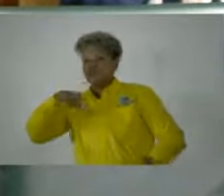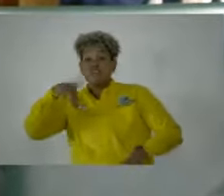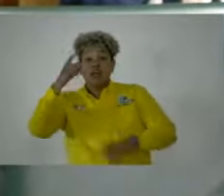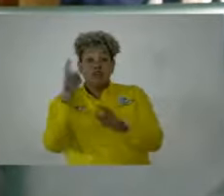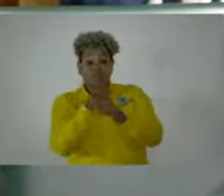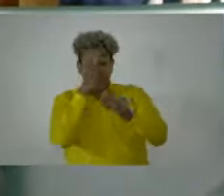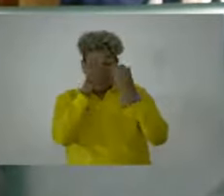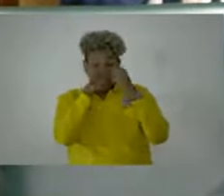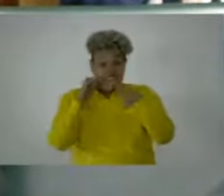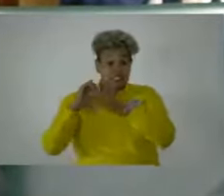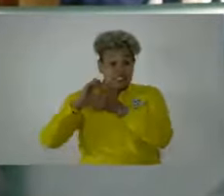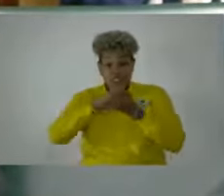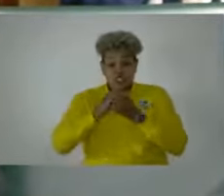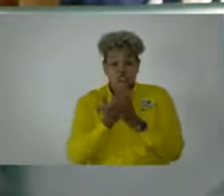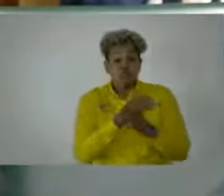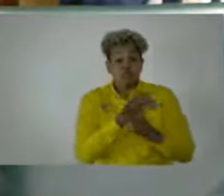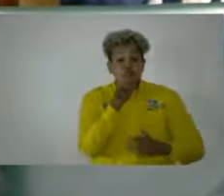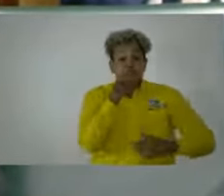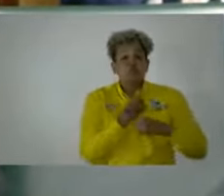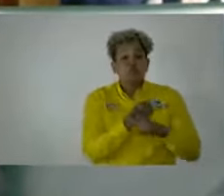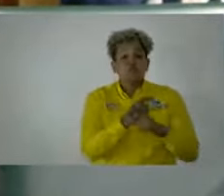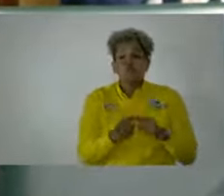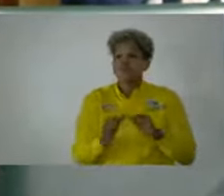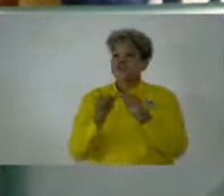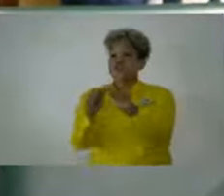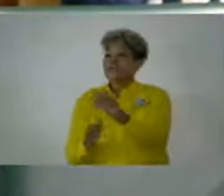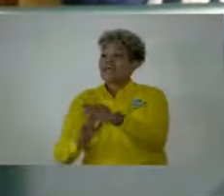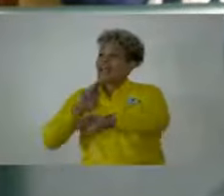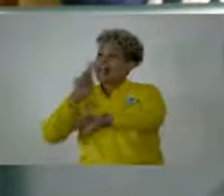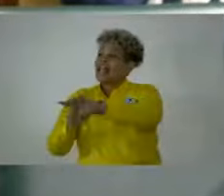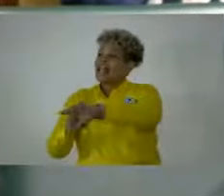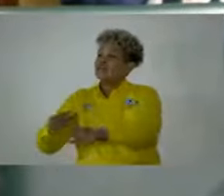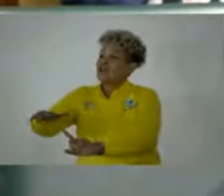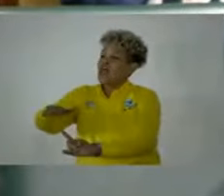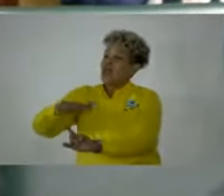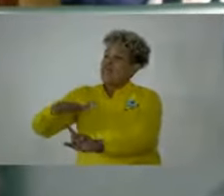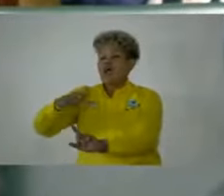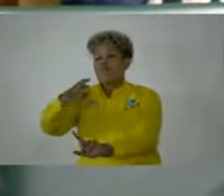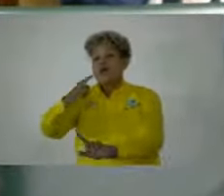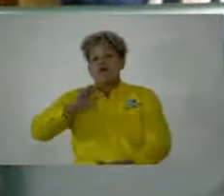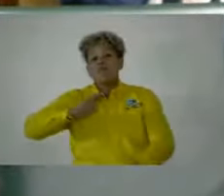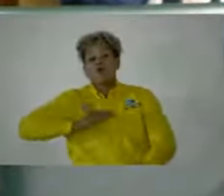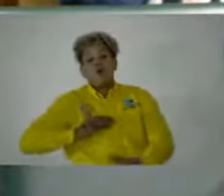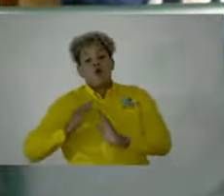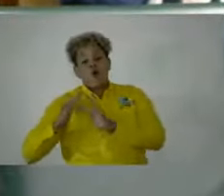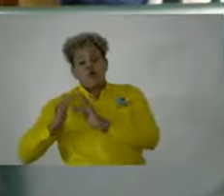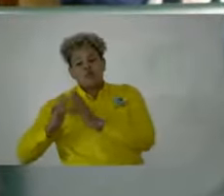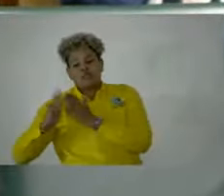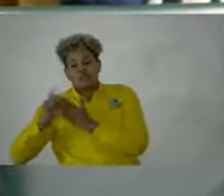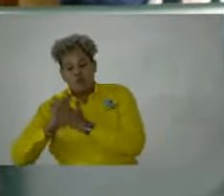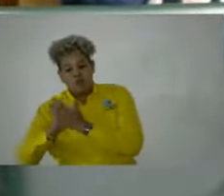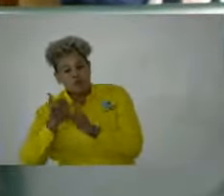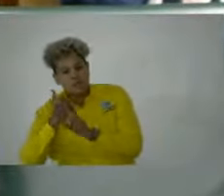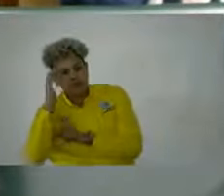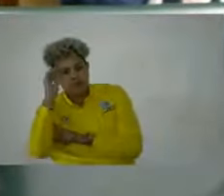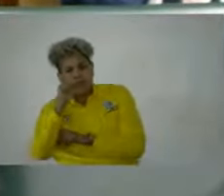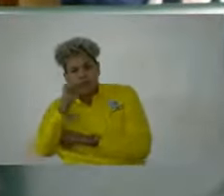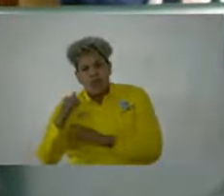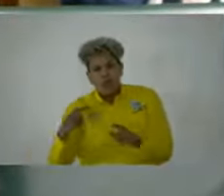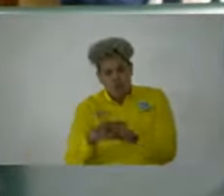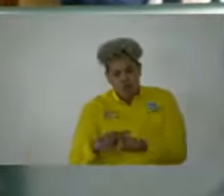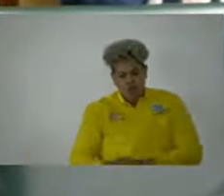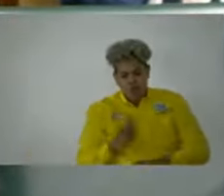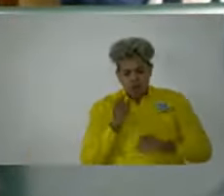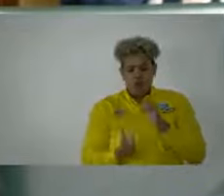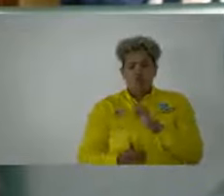between increased food production and sustaining the natural environment. Our housing programs will not compromise